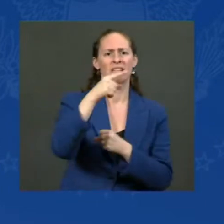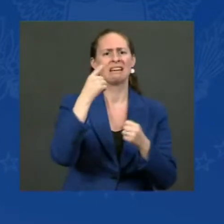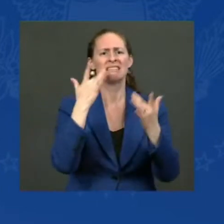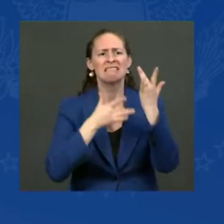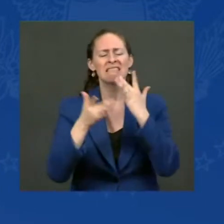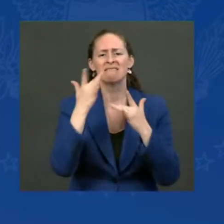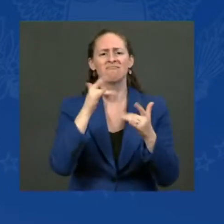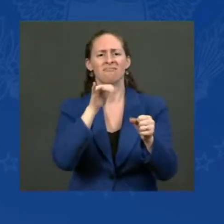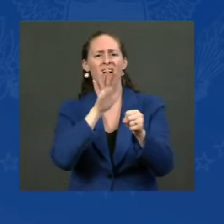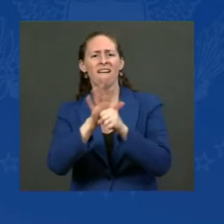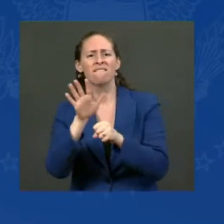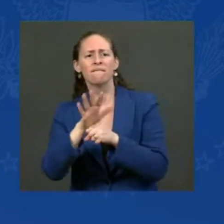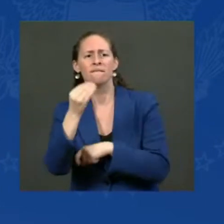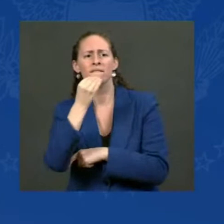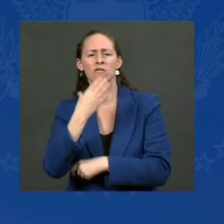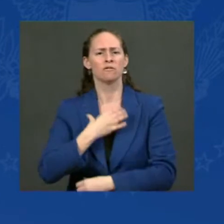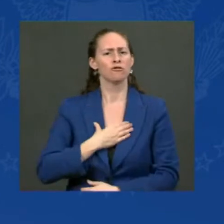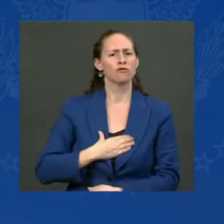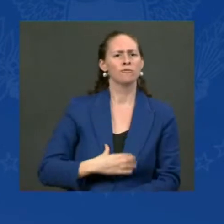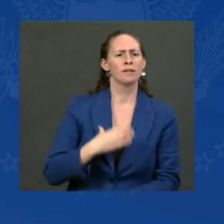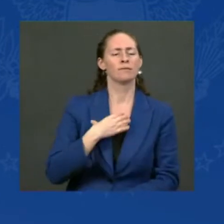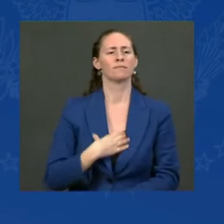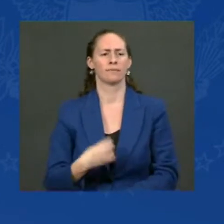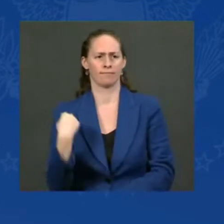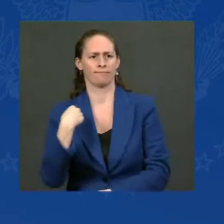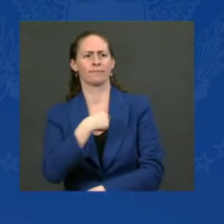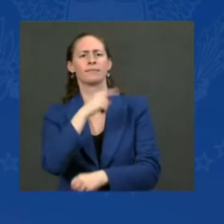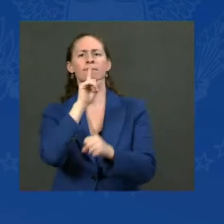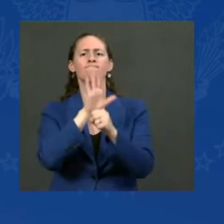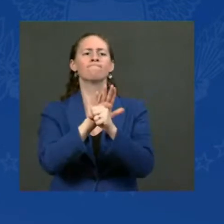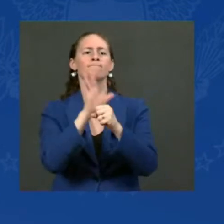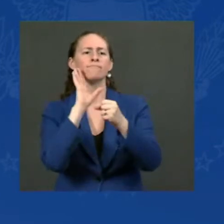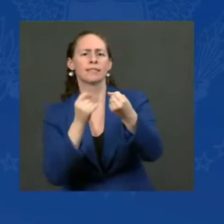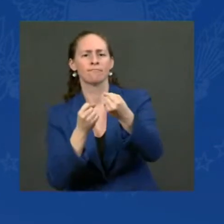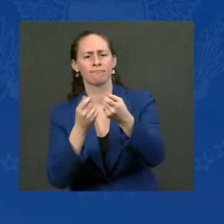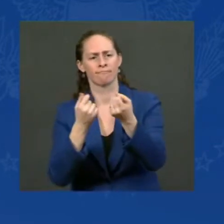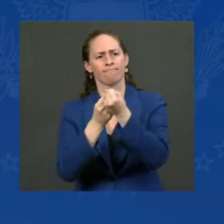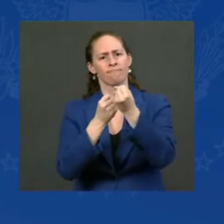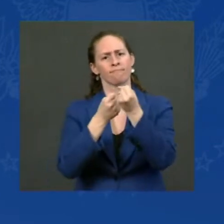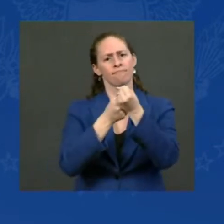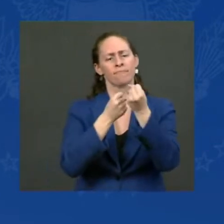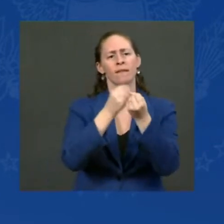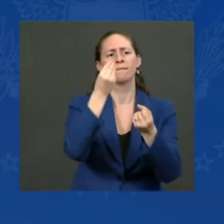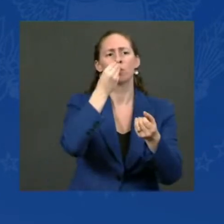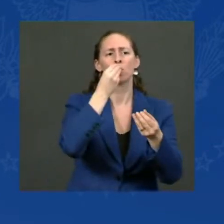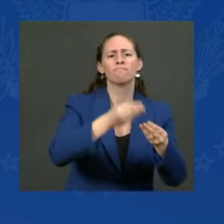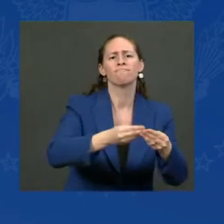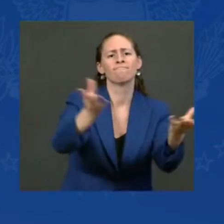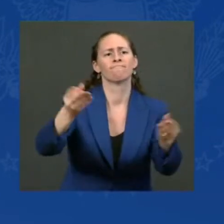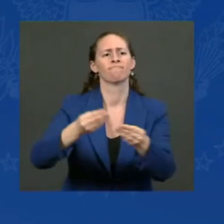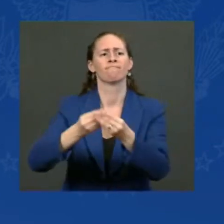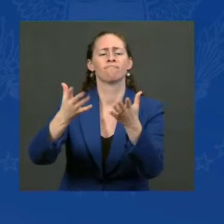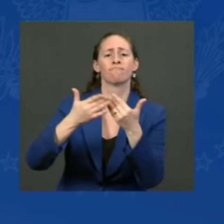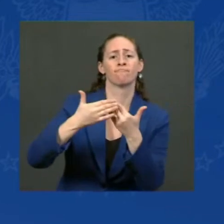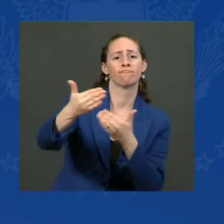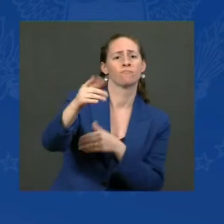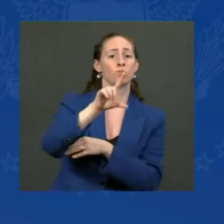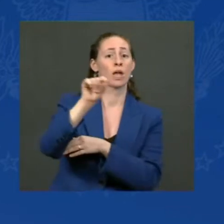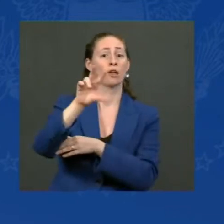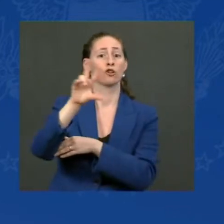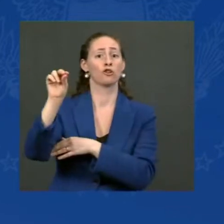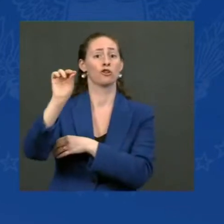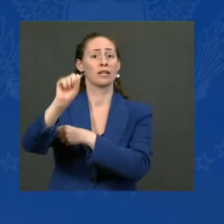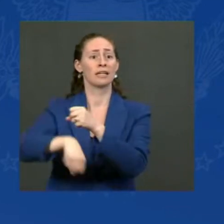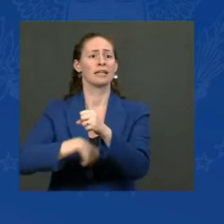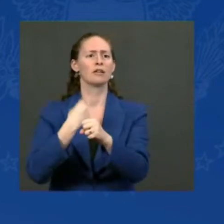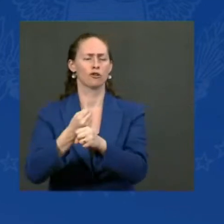ensure that we can sustainably feed the world for the decades to come. To that end, the